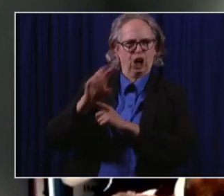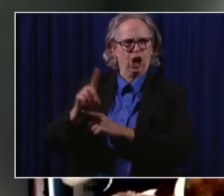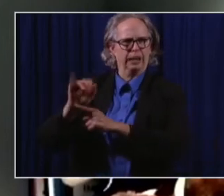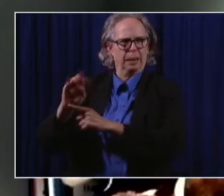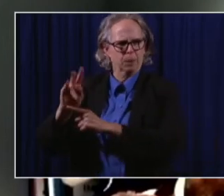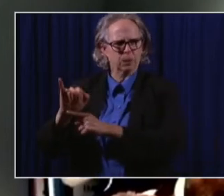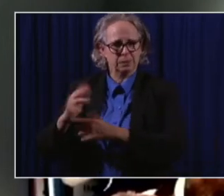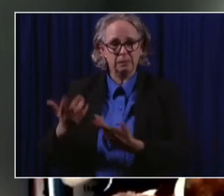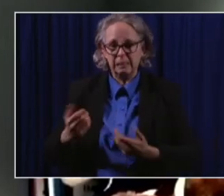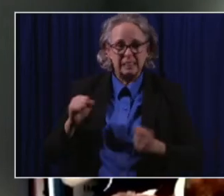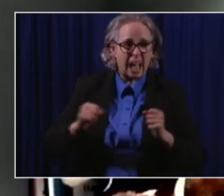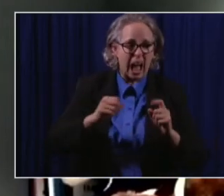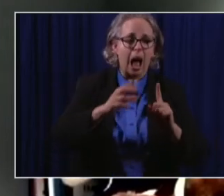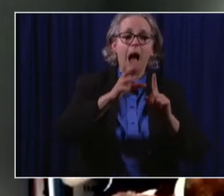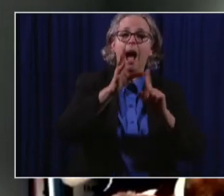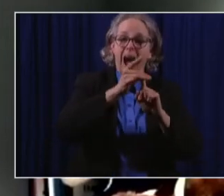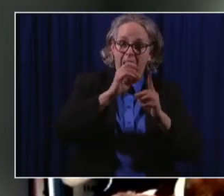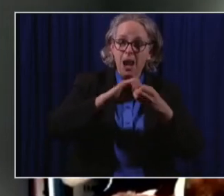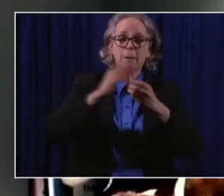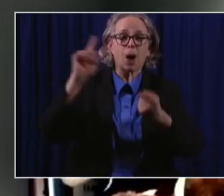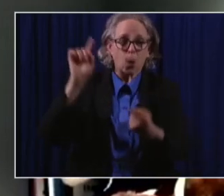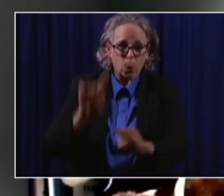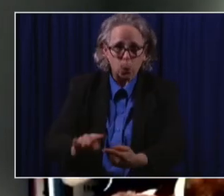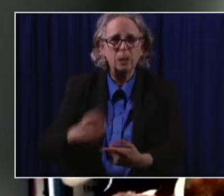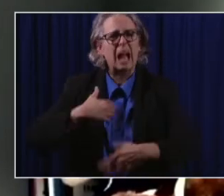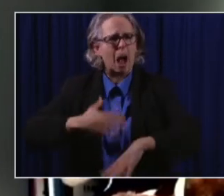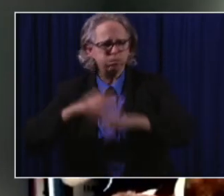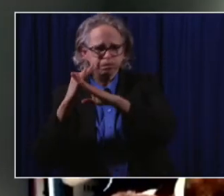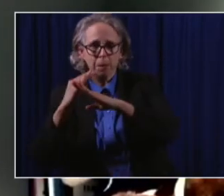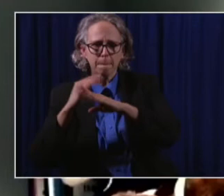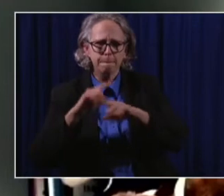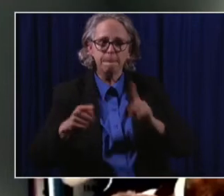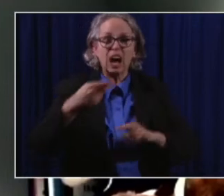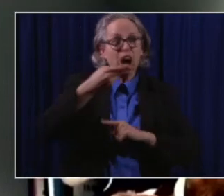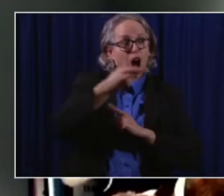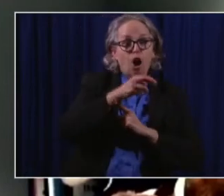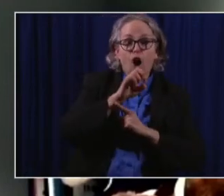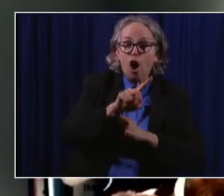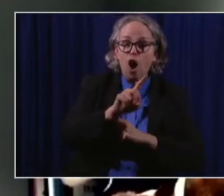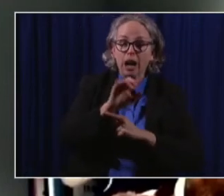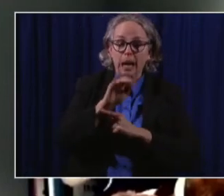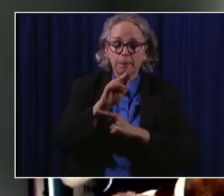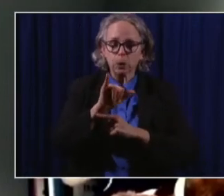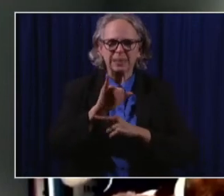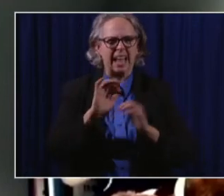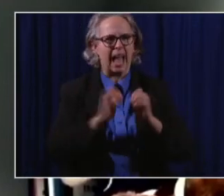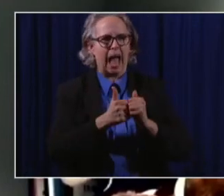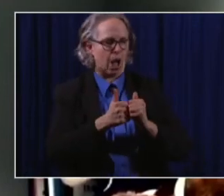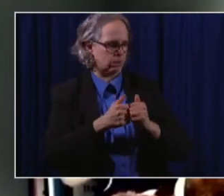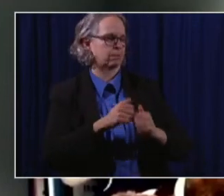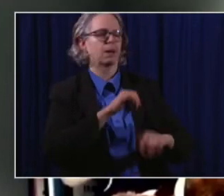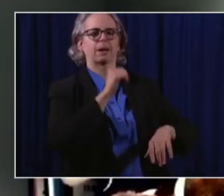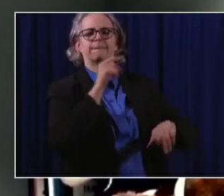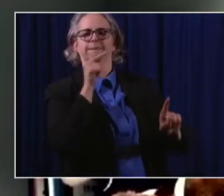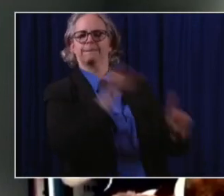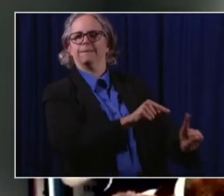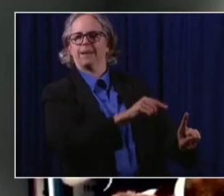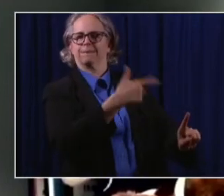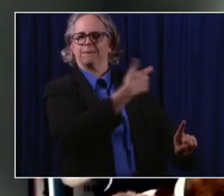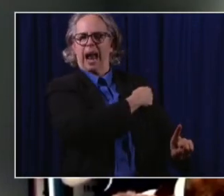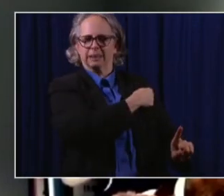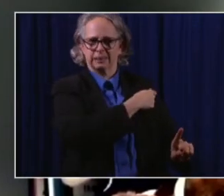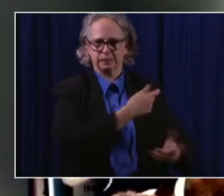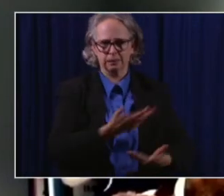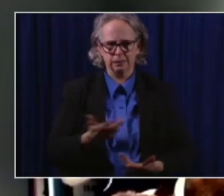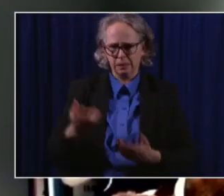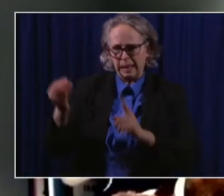of it is the vaccine. You don't want to do herd immunity by exposing people to the disease alone. That just increases the number of deaths.